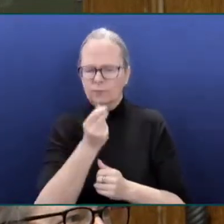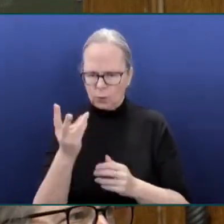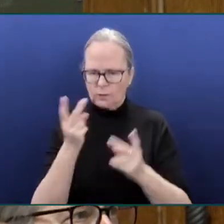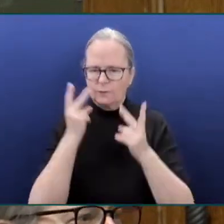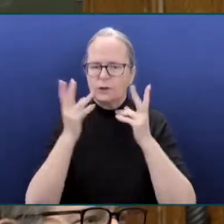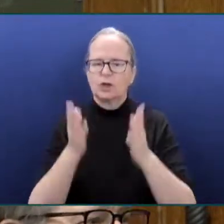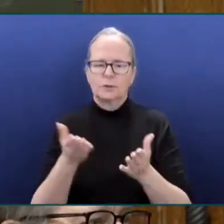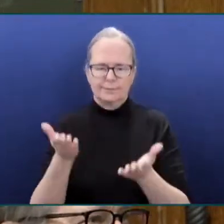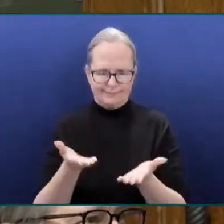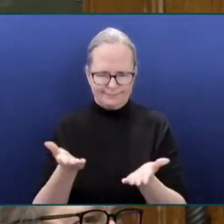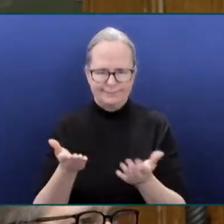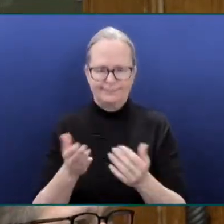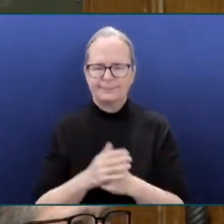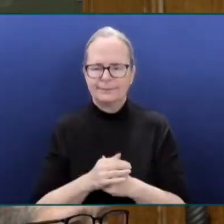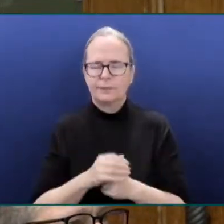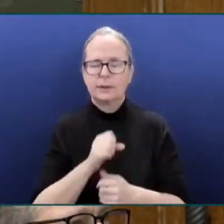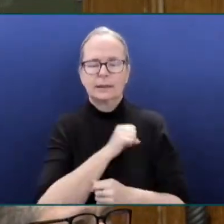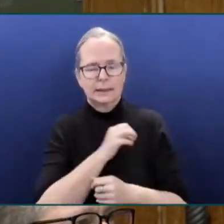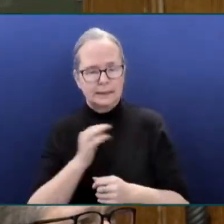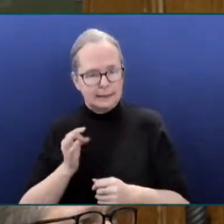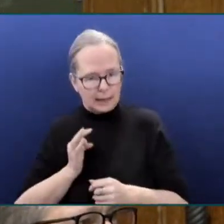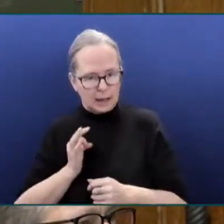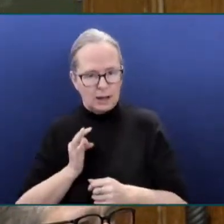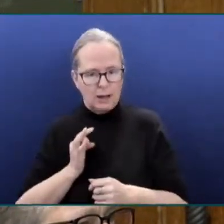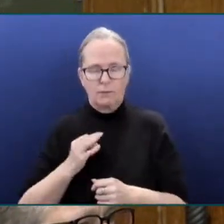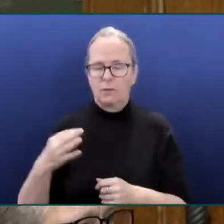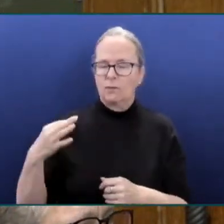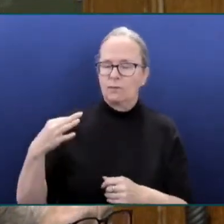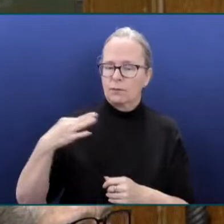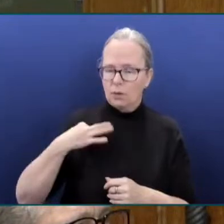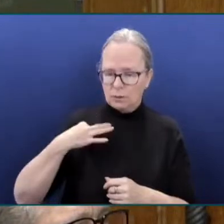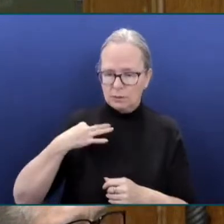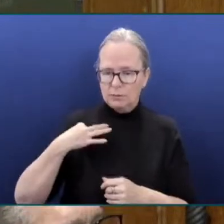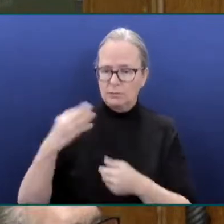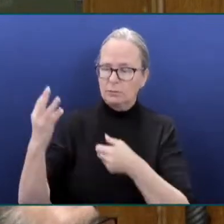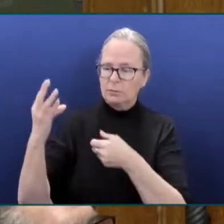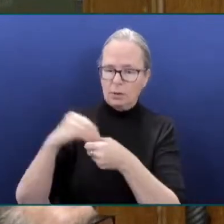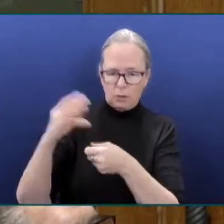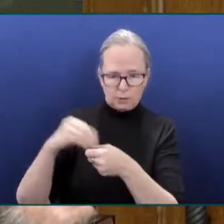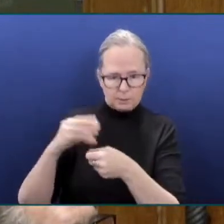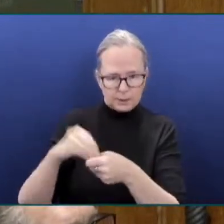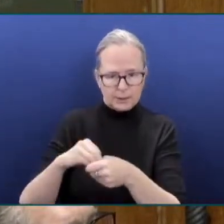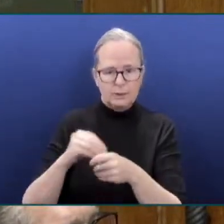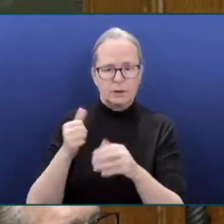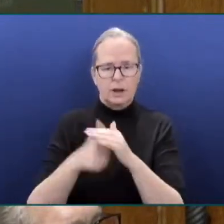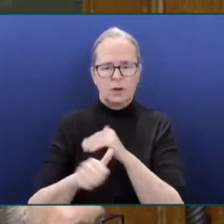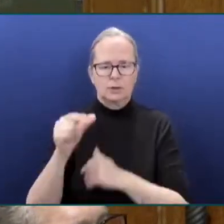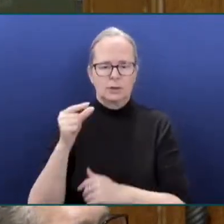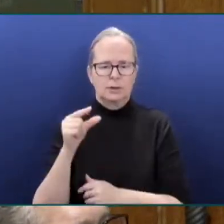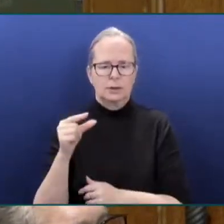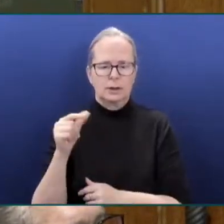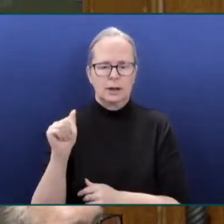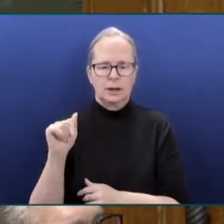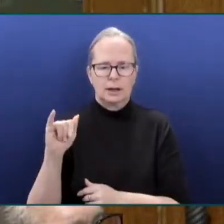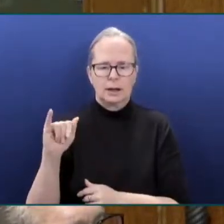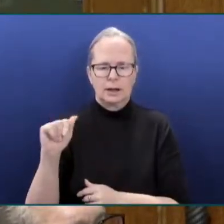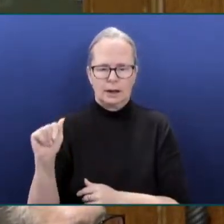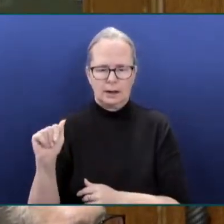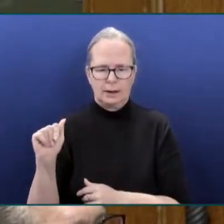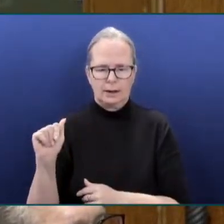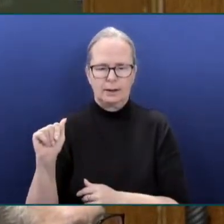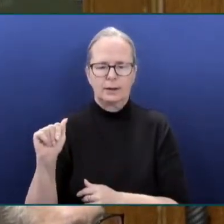participants in Gaia Community Care and Wellness Society. Please join me in giving a warm